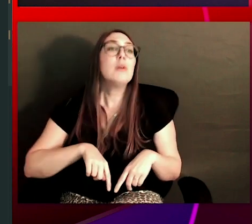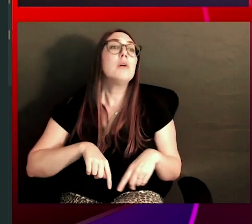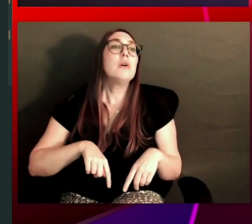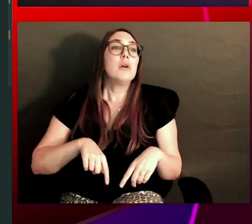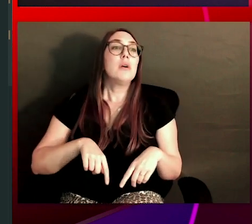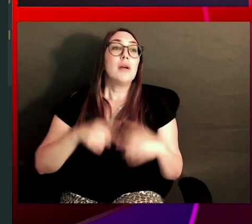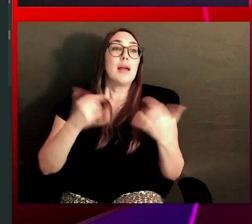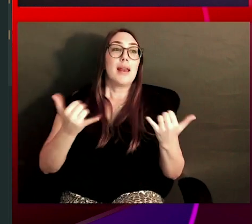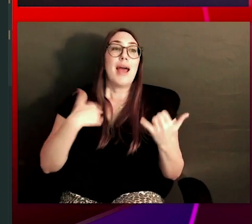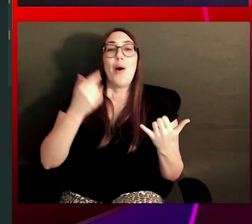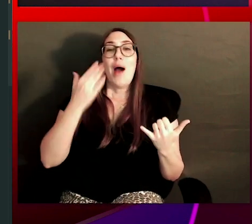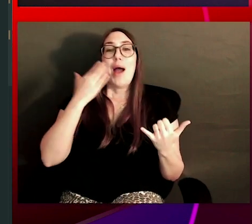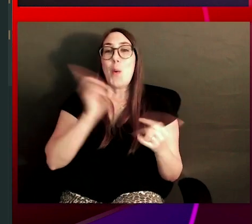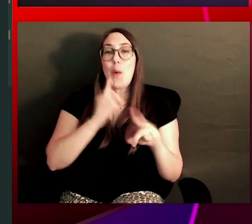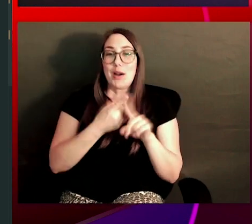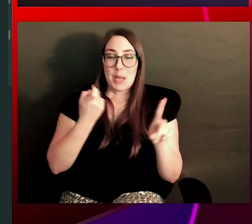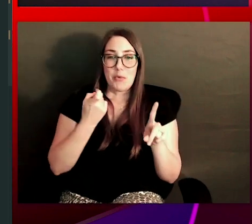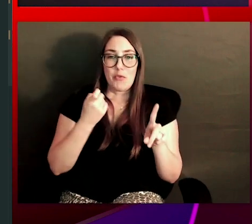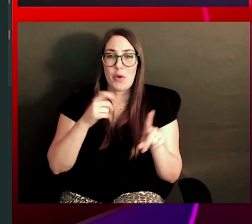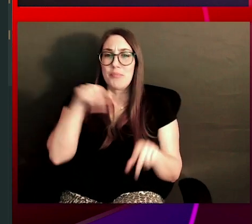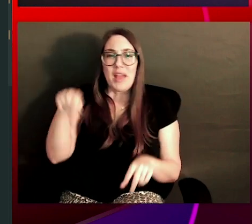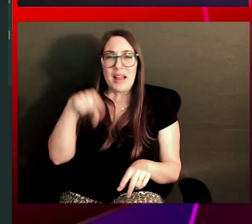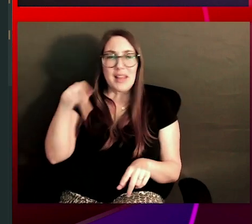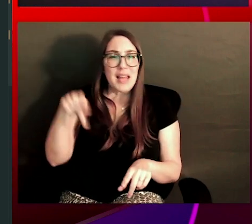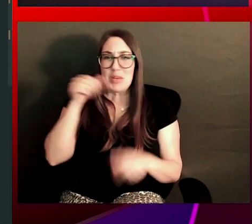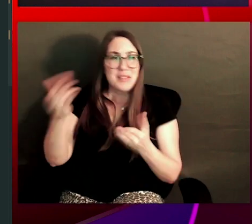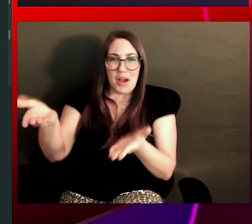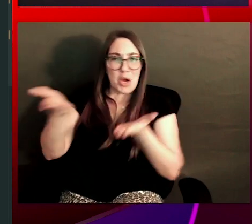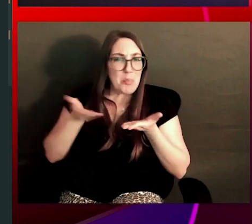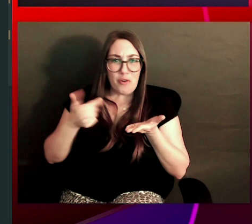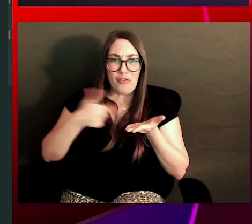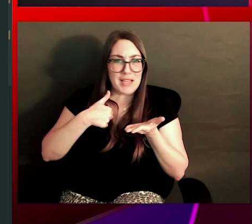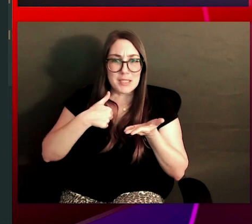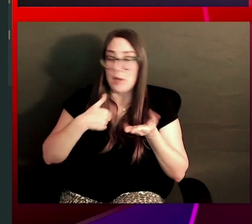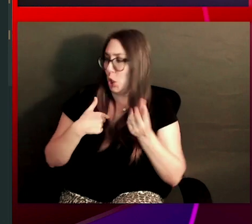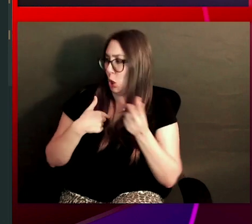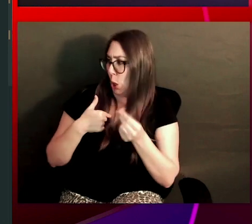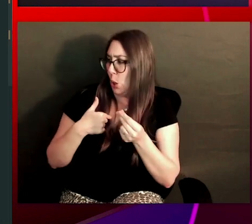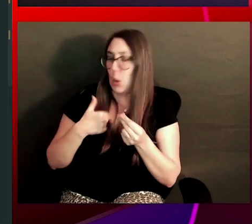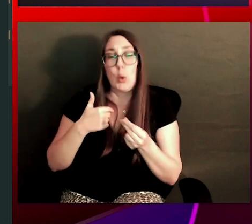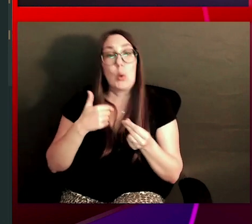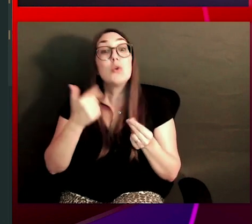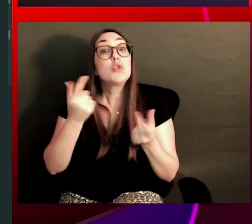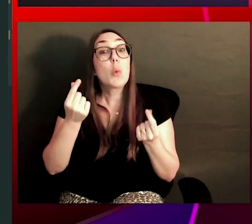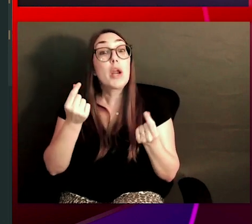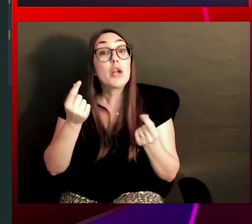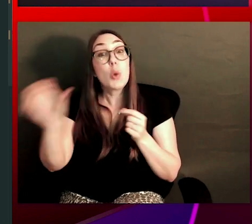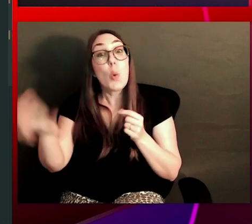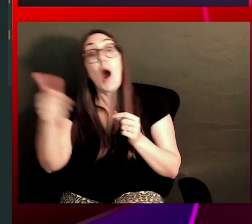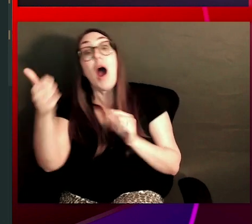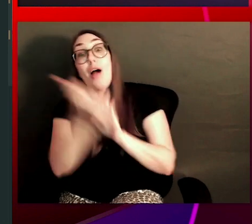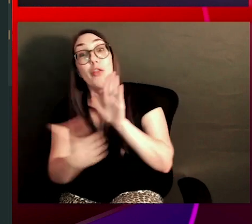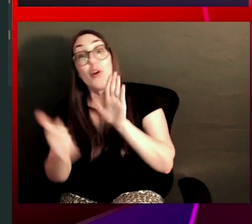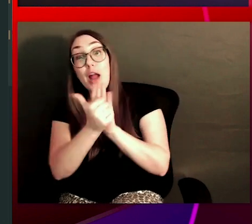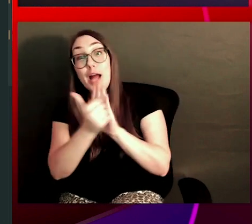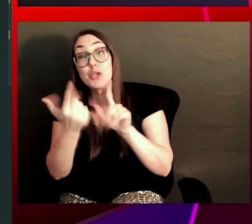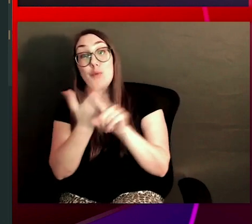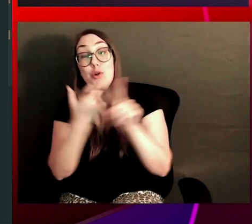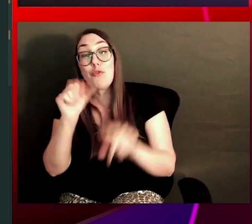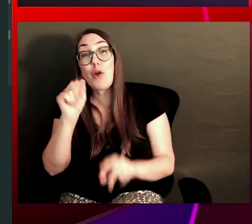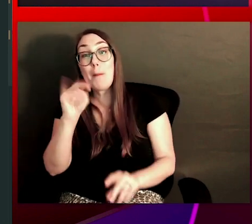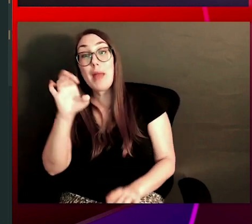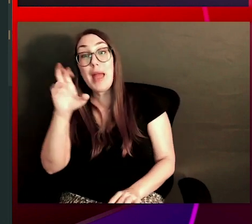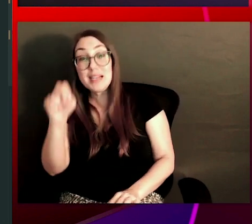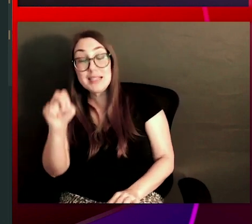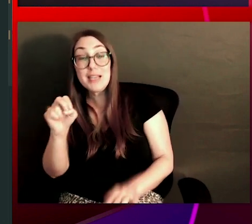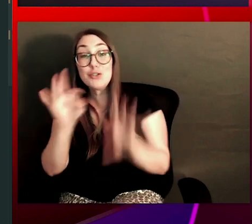right? Lambda's not going to provide that to me. No. Right? So what I do is I use another attribute from the annotations framework called from